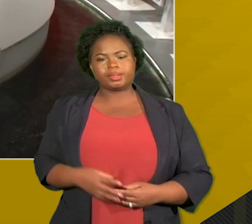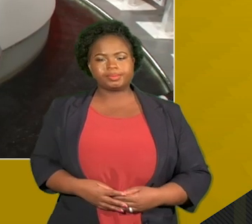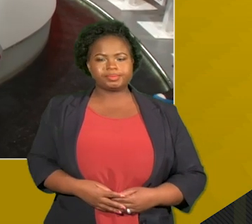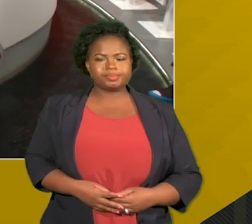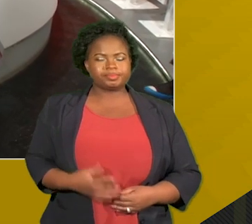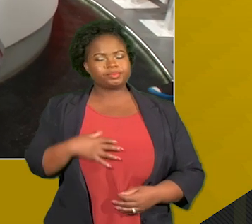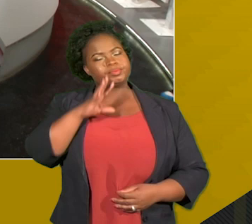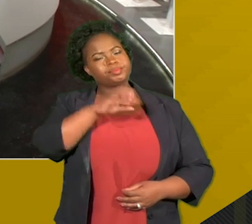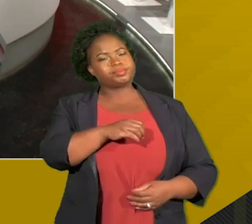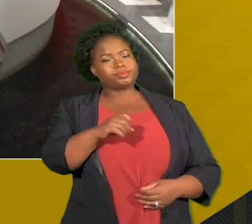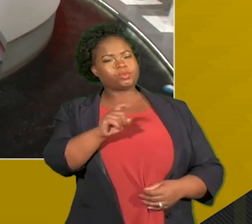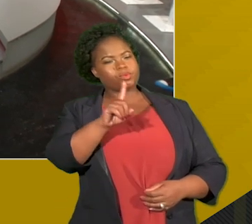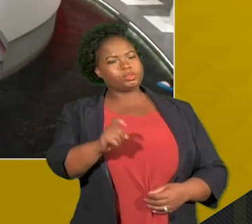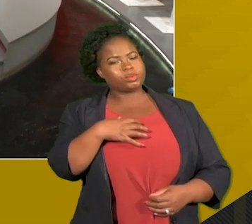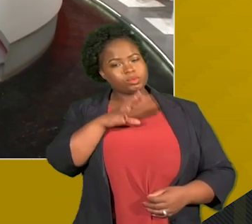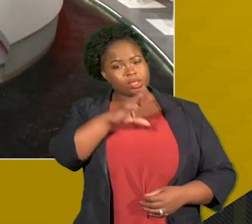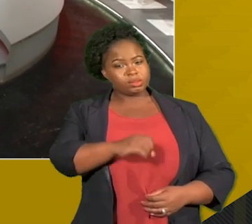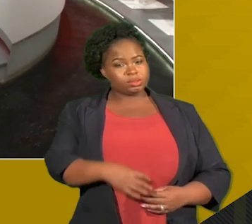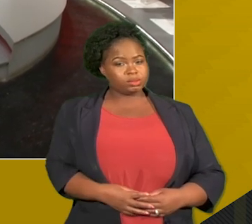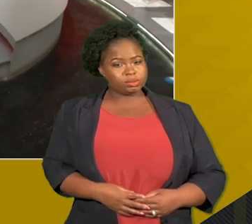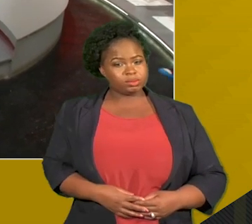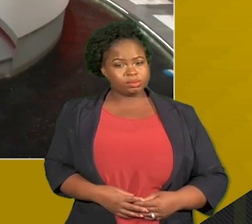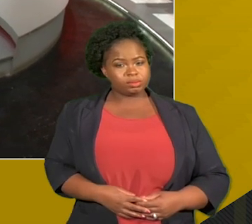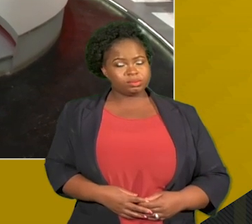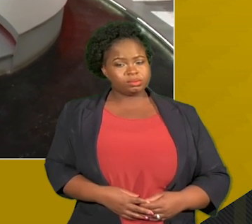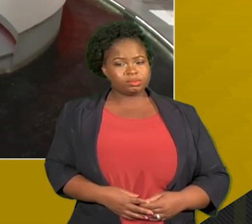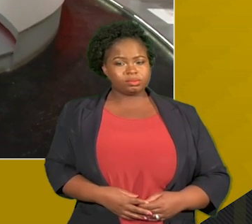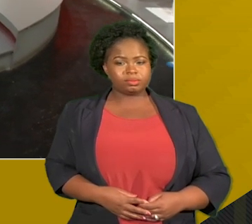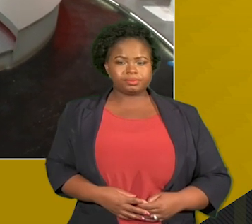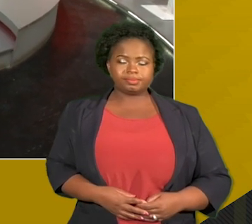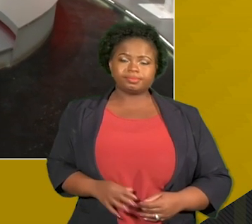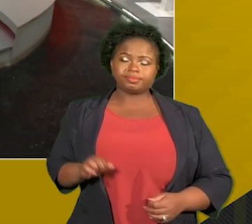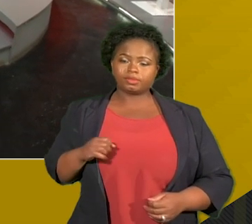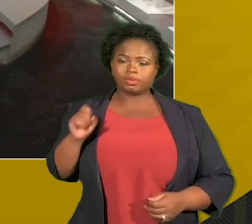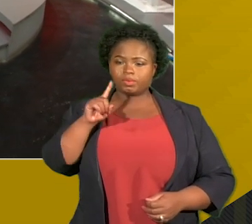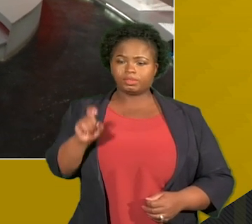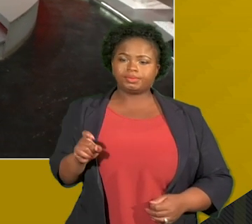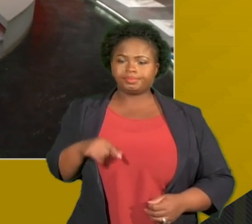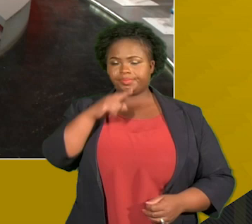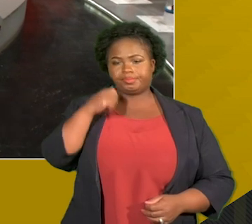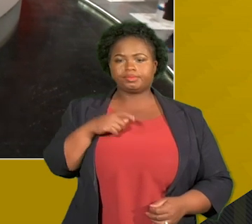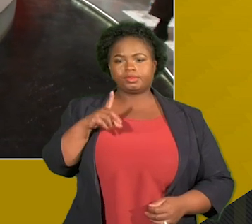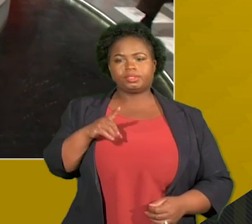Shepherd, let me come to you, my sister. You have a question or often we was on Mzansi? I have a question.